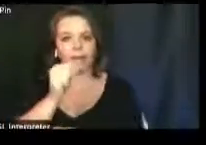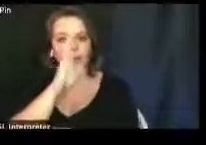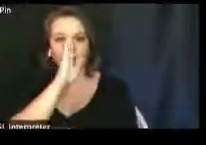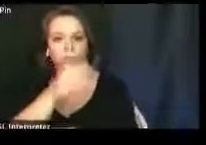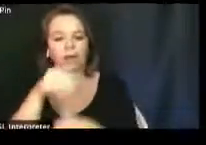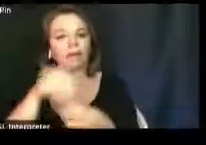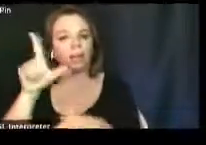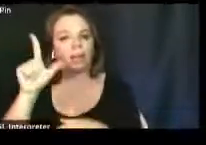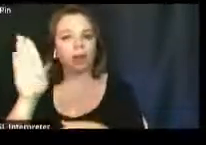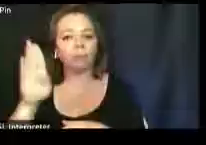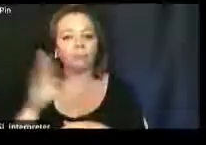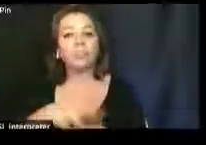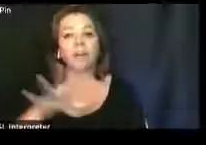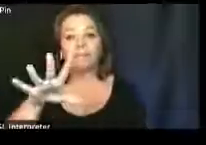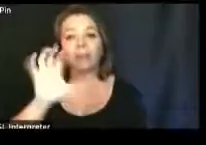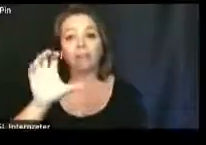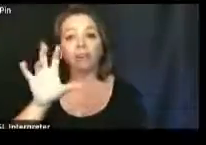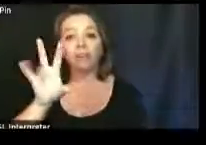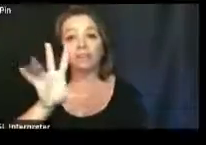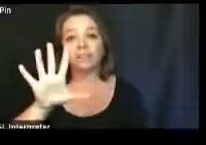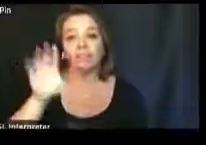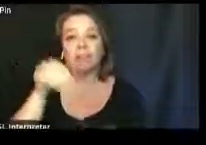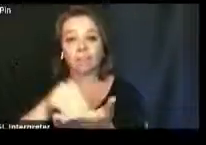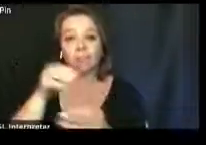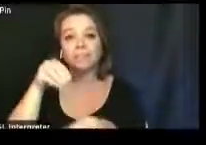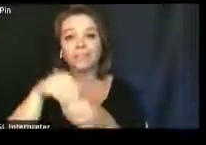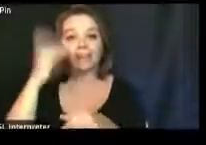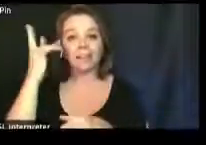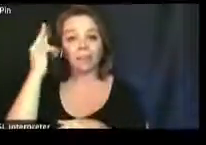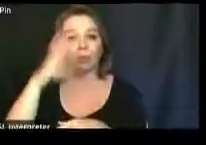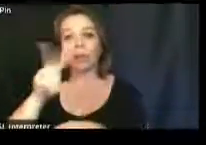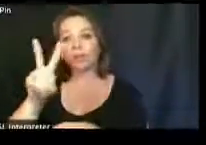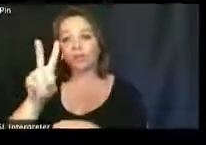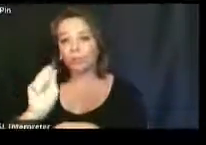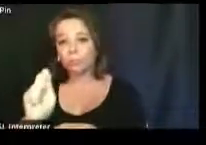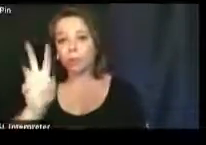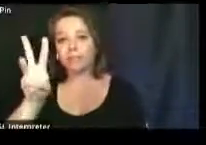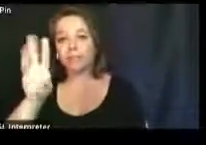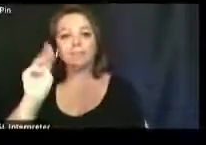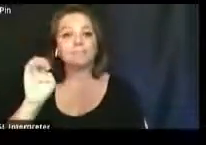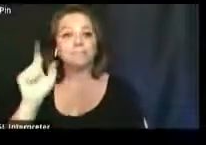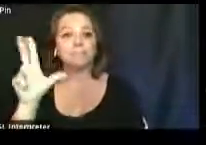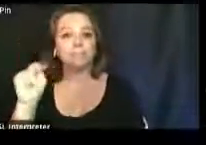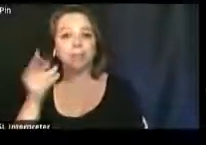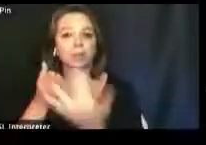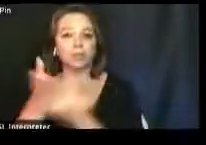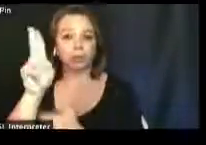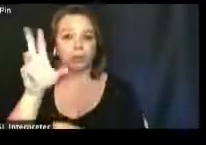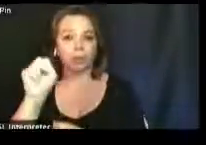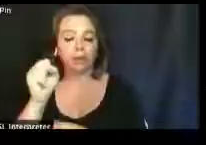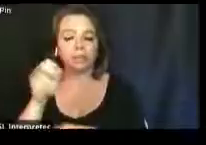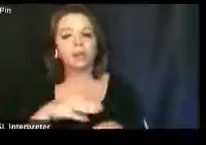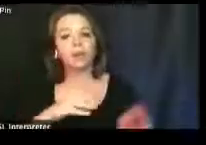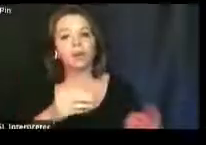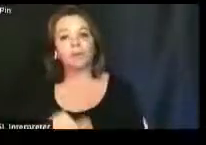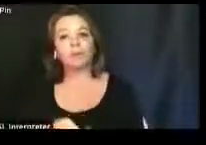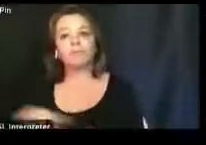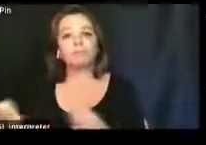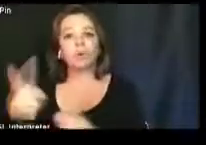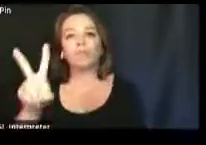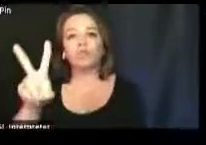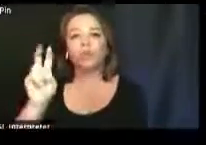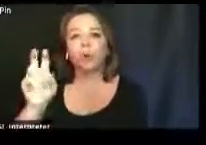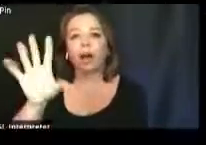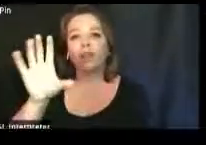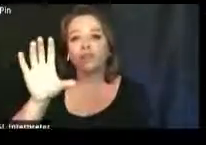575,000 in Southern California, and 2.6 million throughout the United States. We move $200 billion worth of cargo each